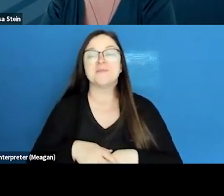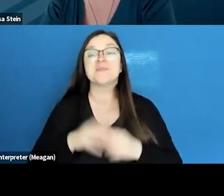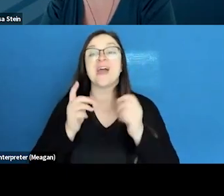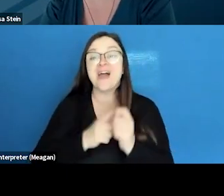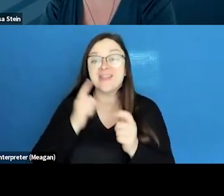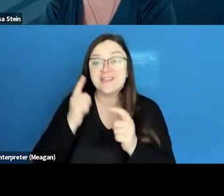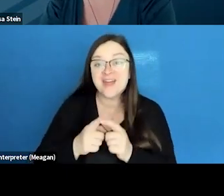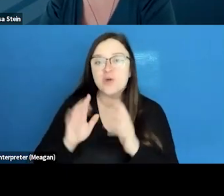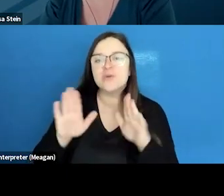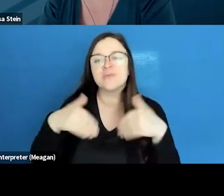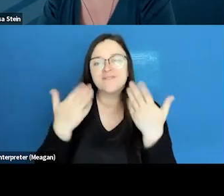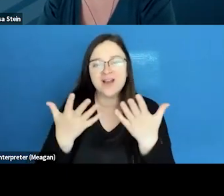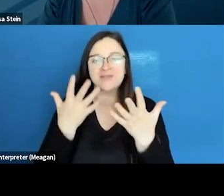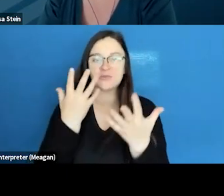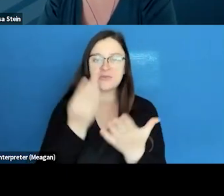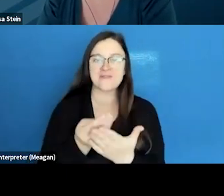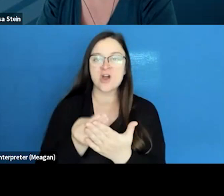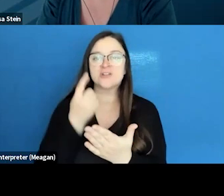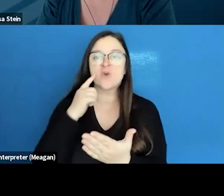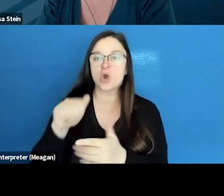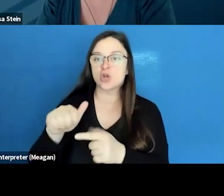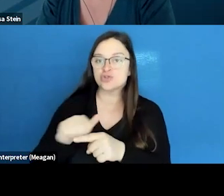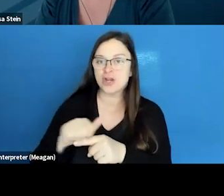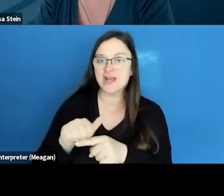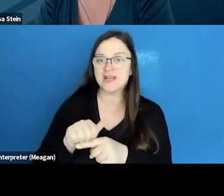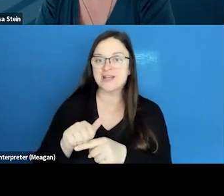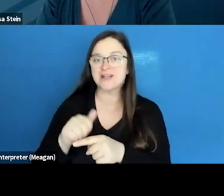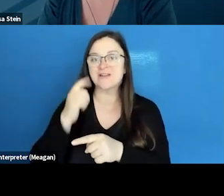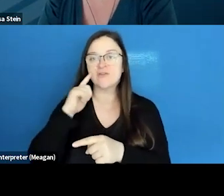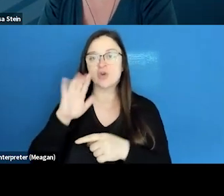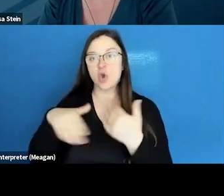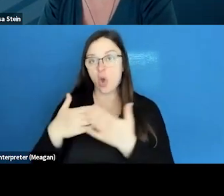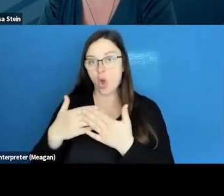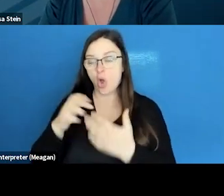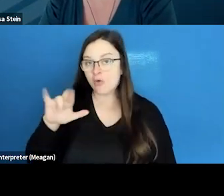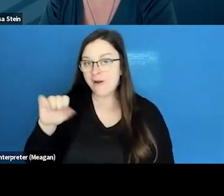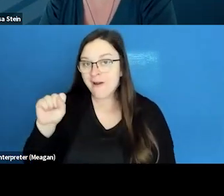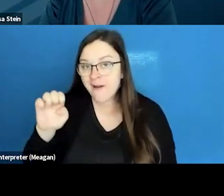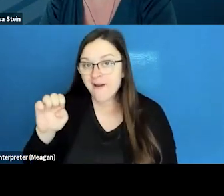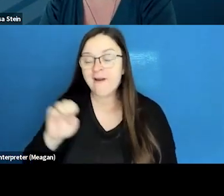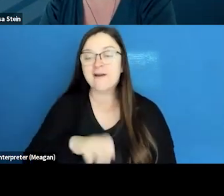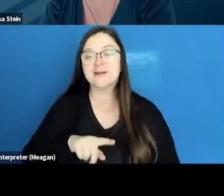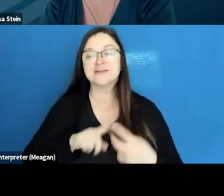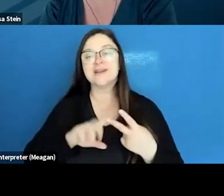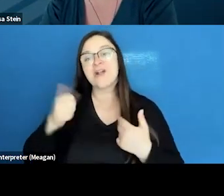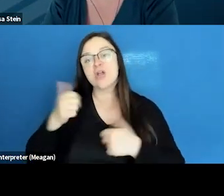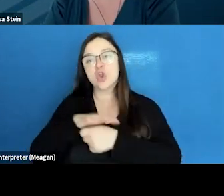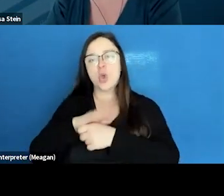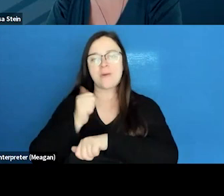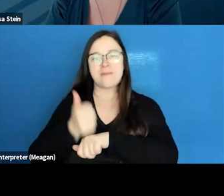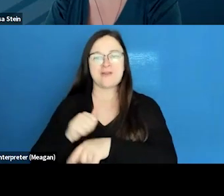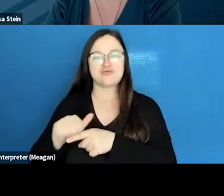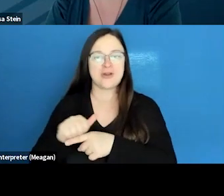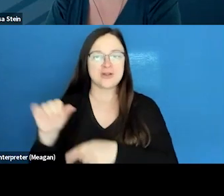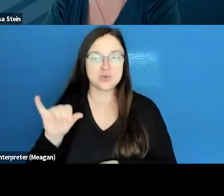with funds for training at All Rise and other local-based training.